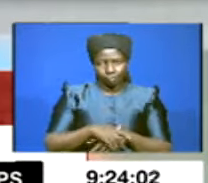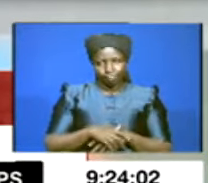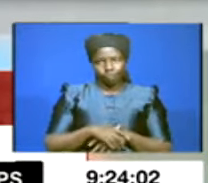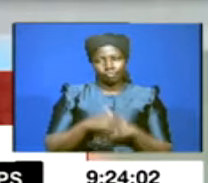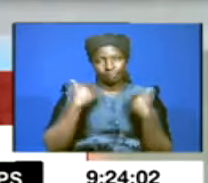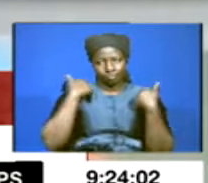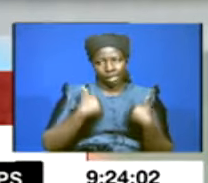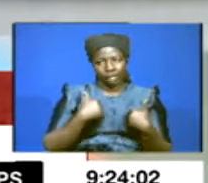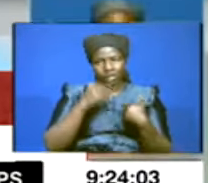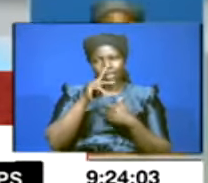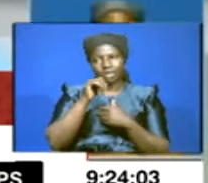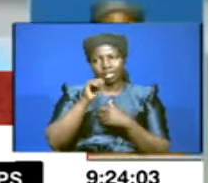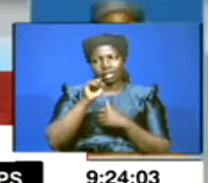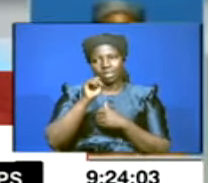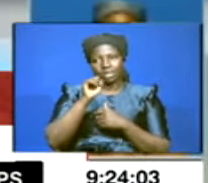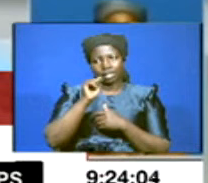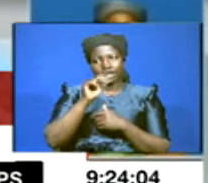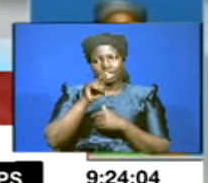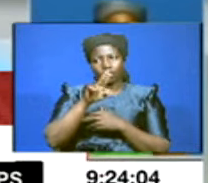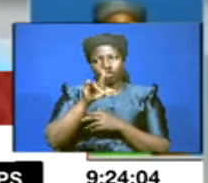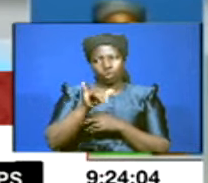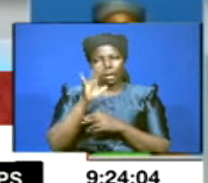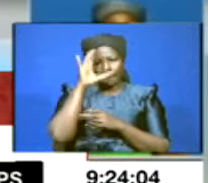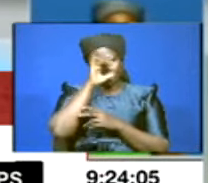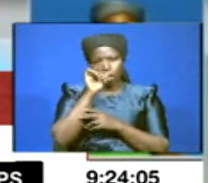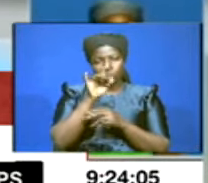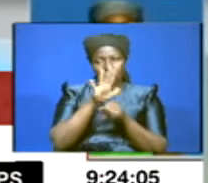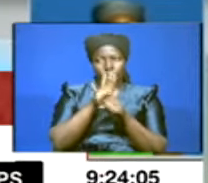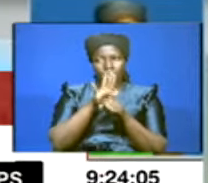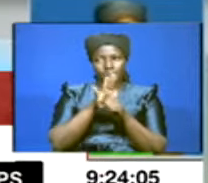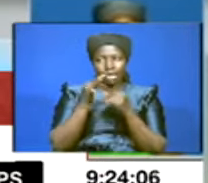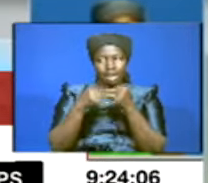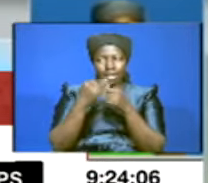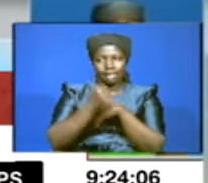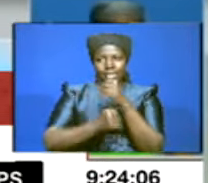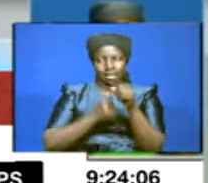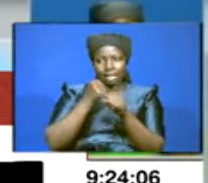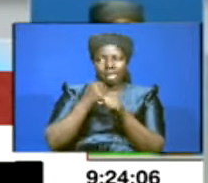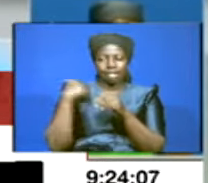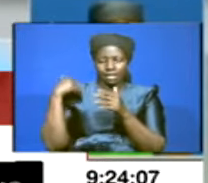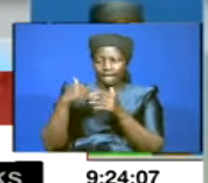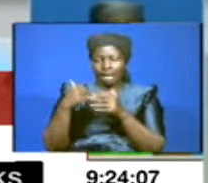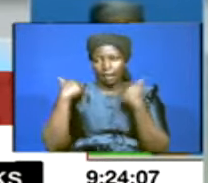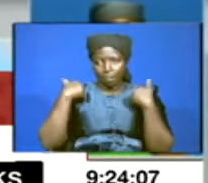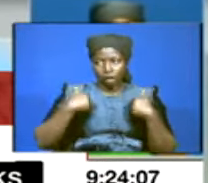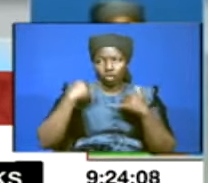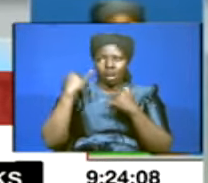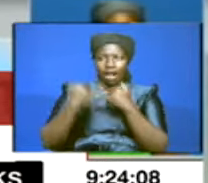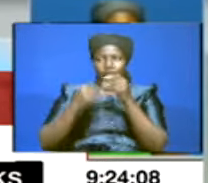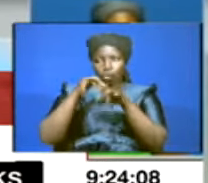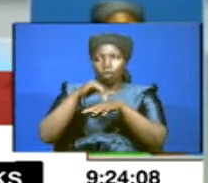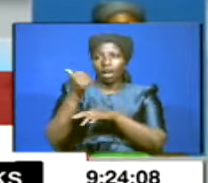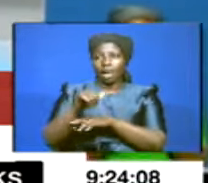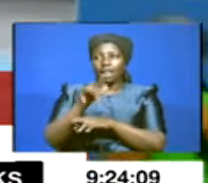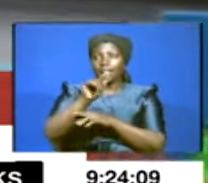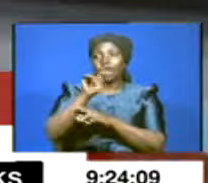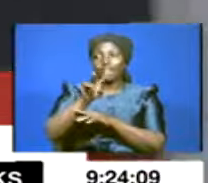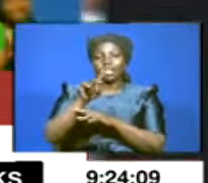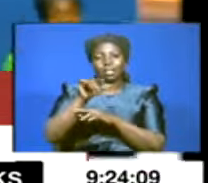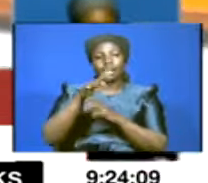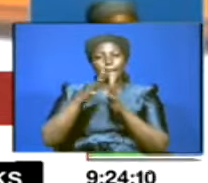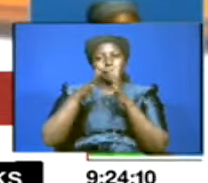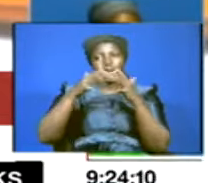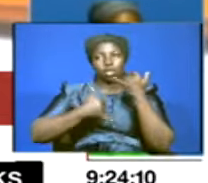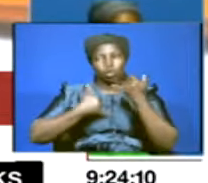been 8 years since I was last on any television screen, and it is just a great pleasure to be